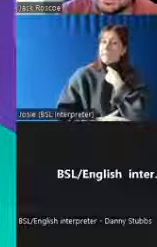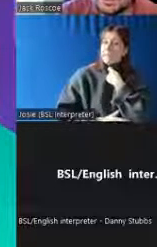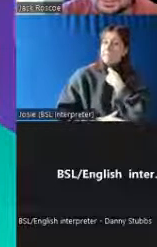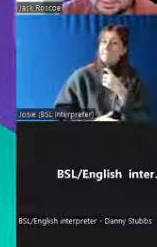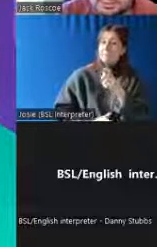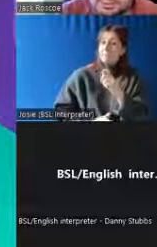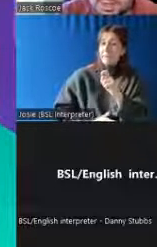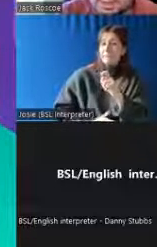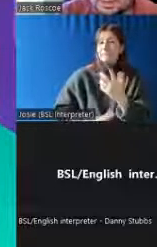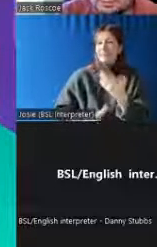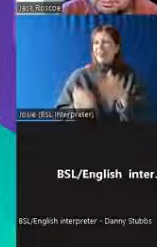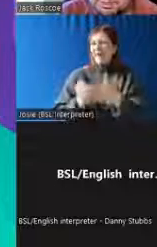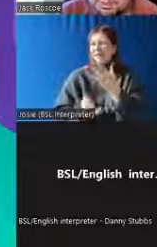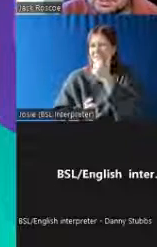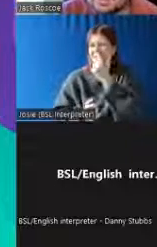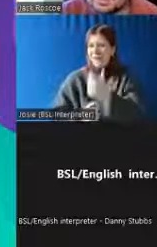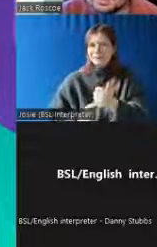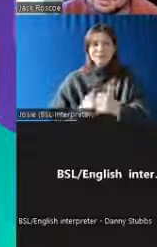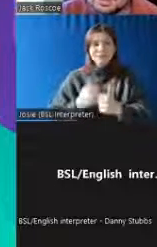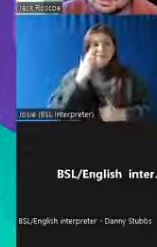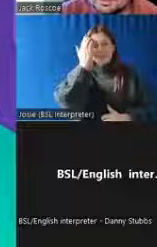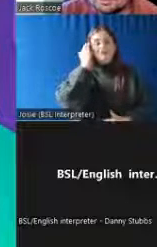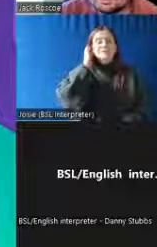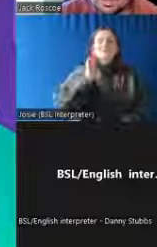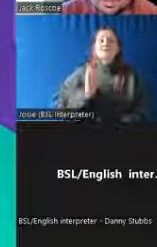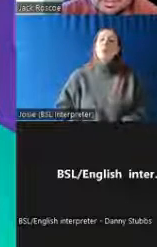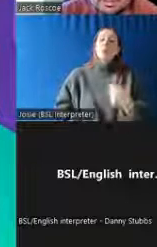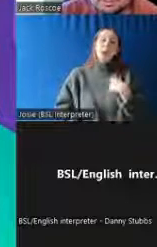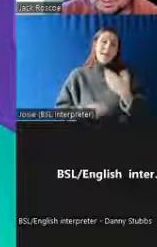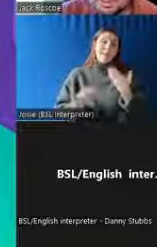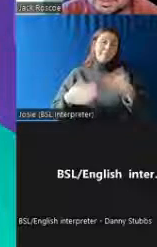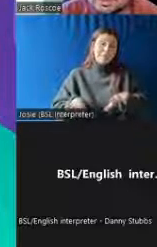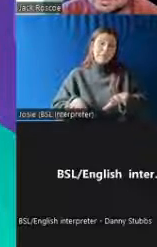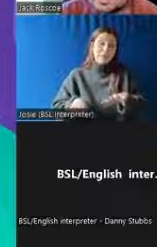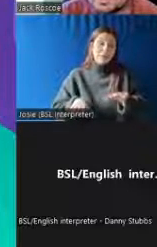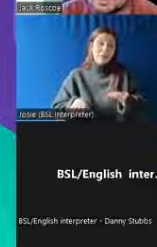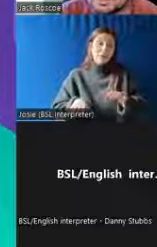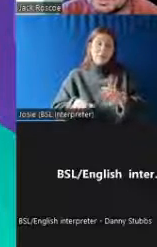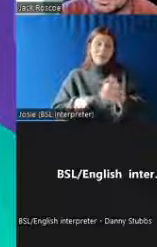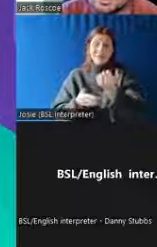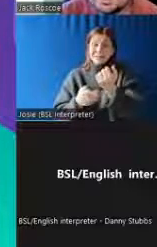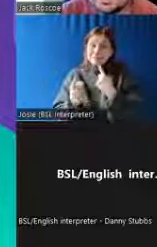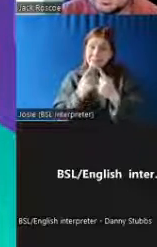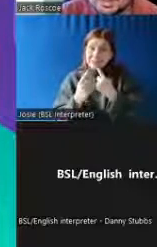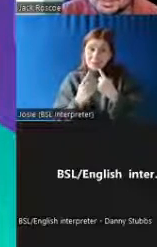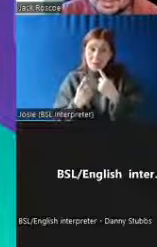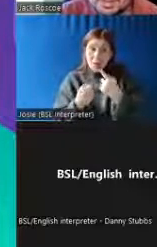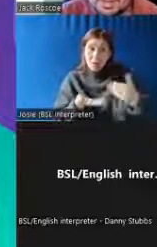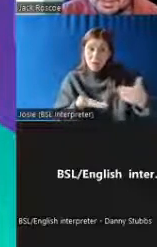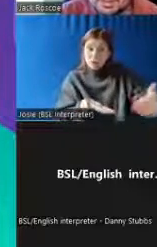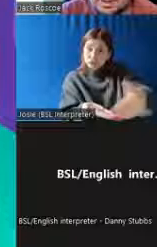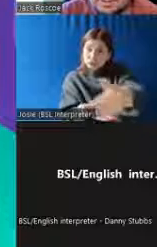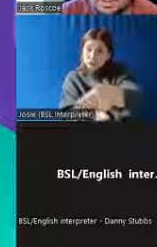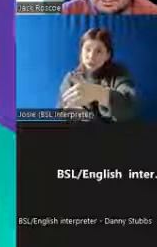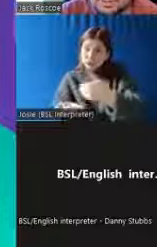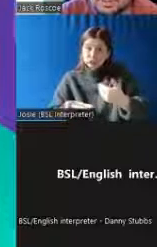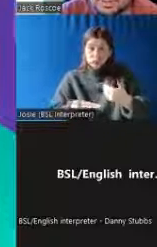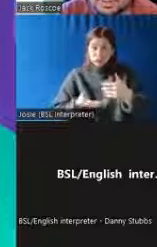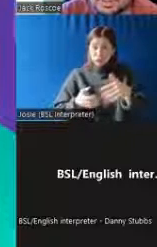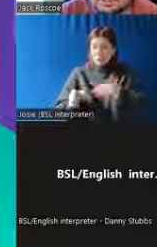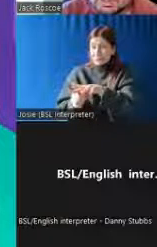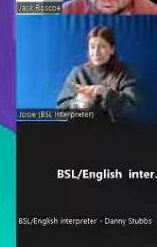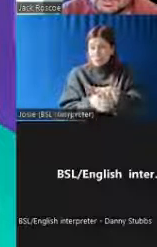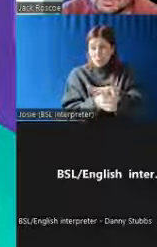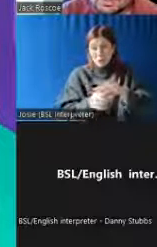So I've got to admit, I've worked collecting data in a variety of different places and situations in this sector, and I've got a